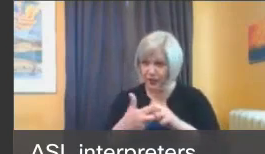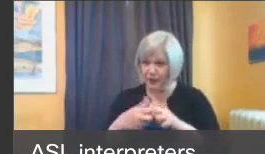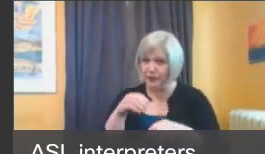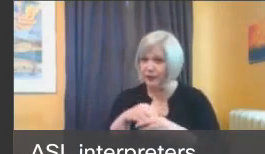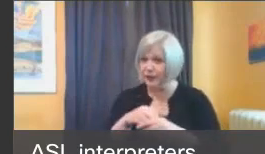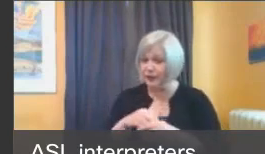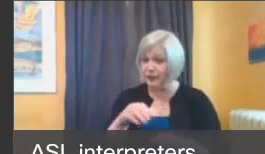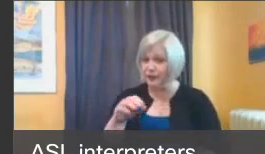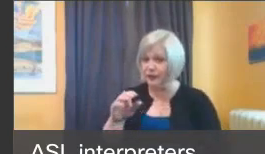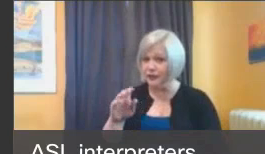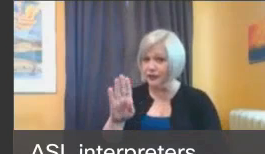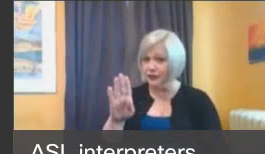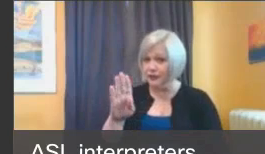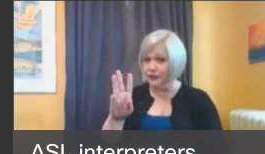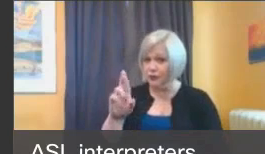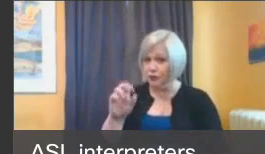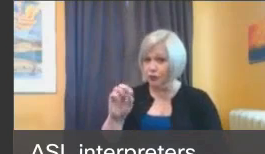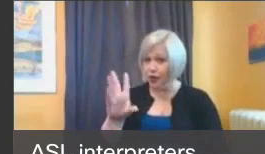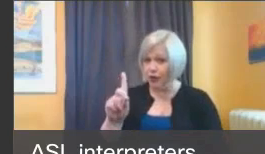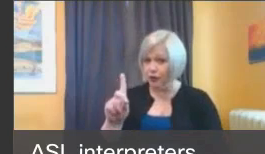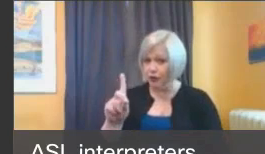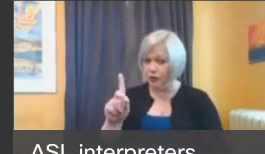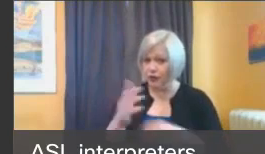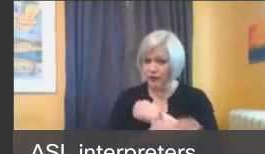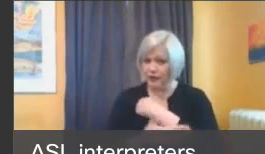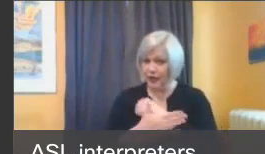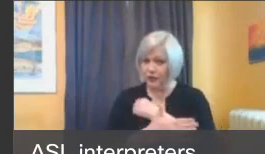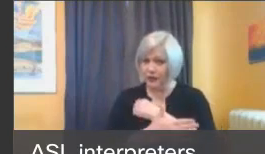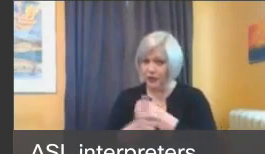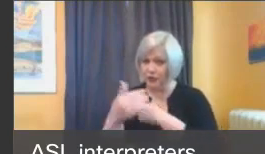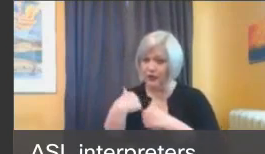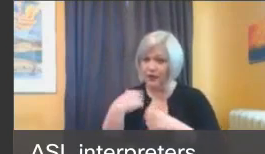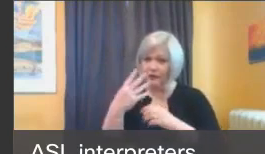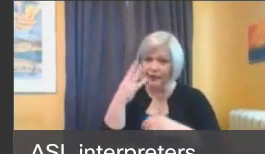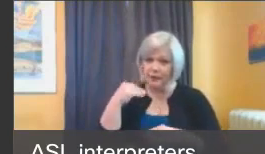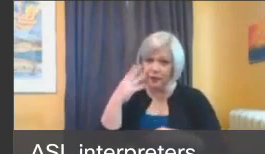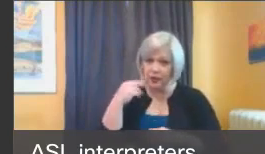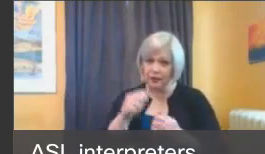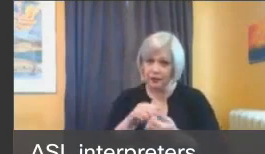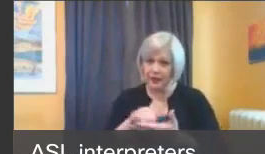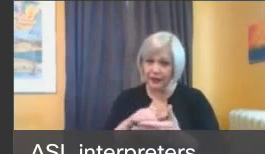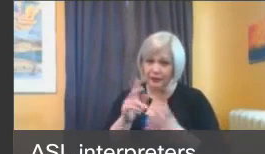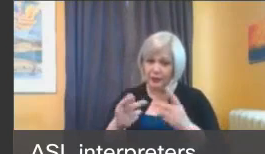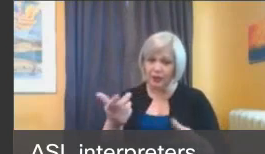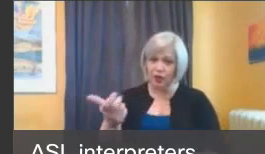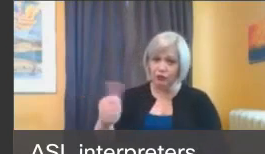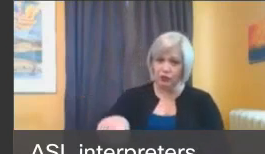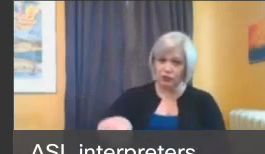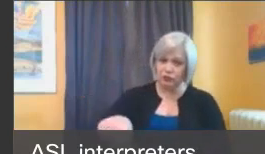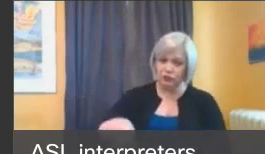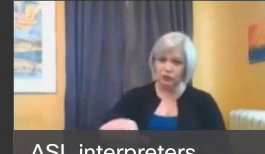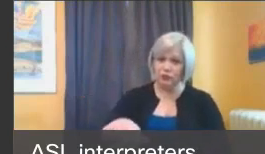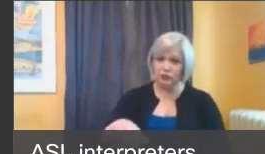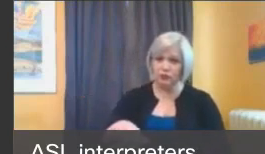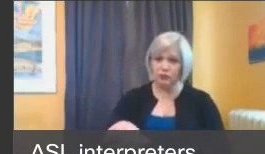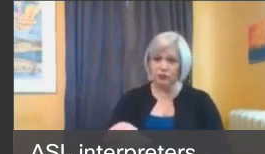in Broward County? Are there examples of that where people are being turned away? So